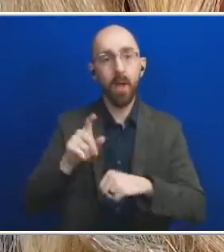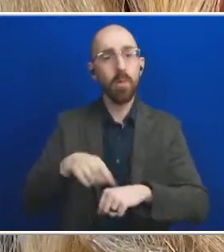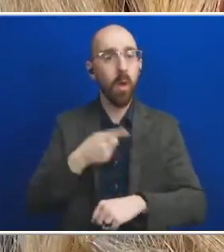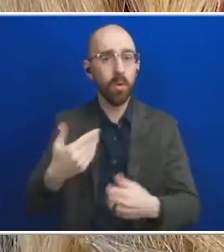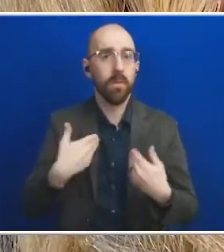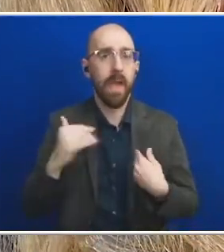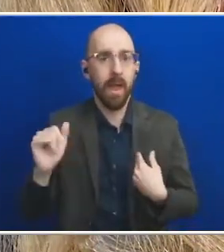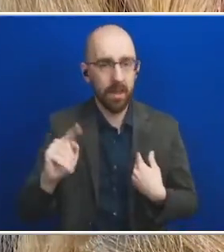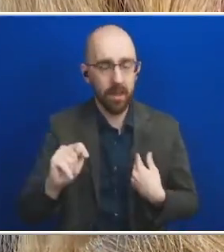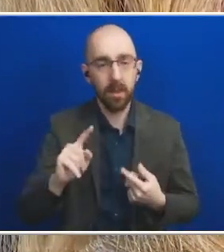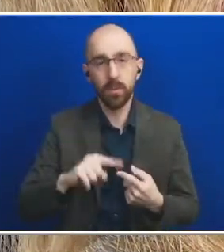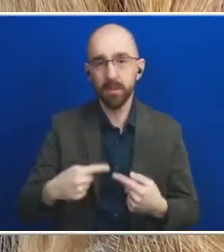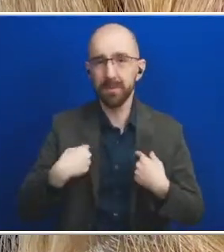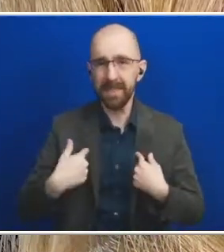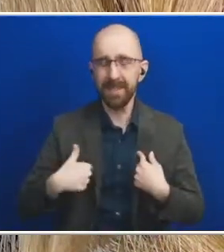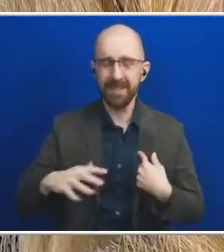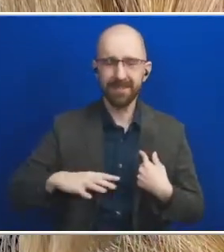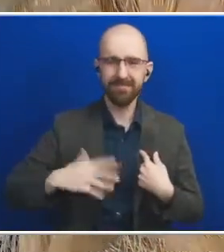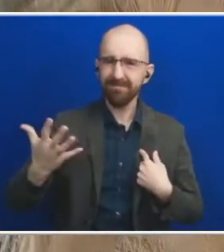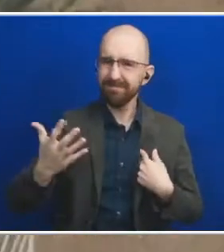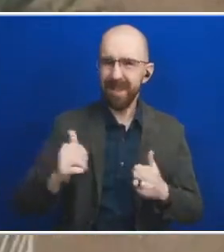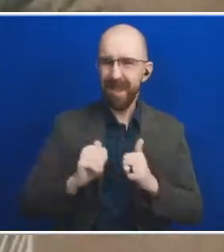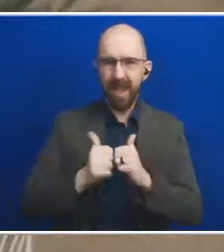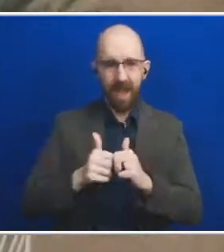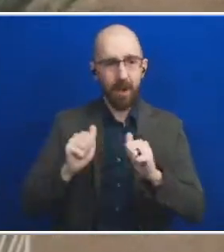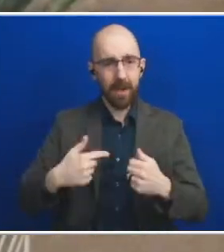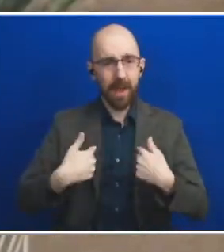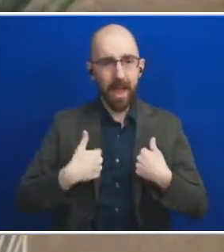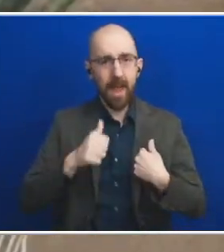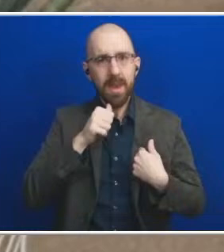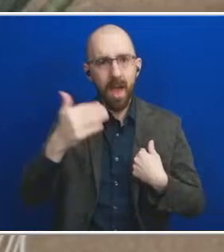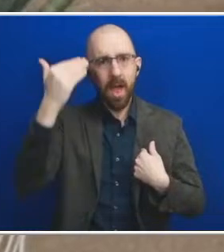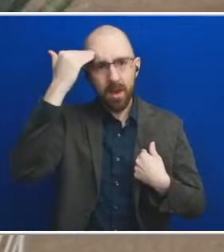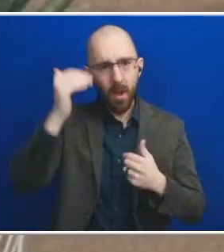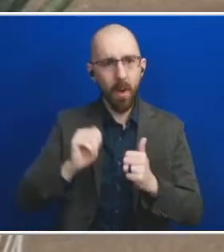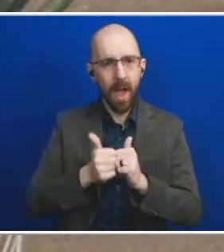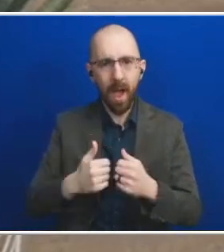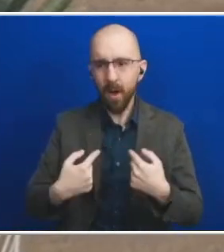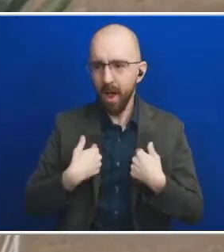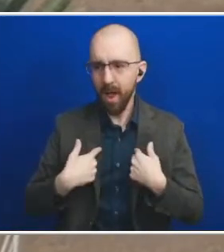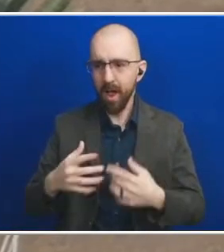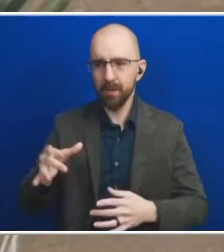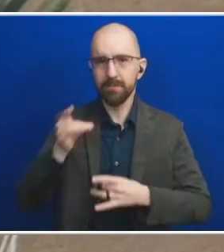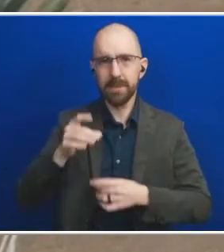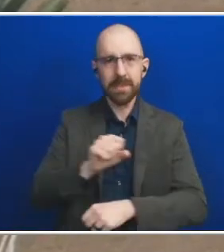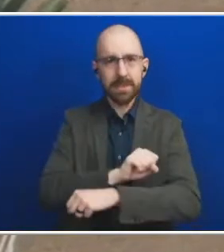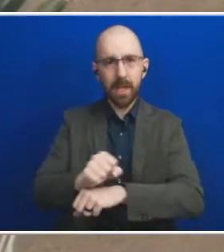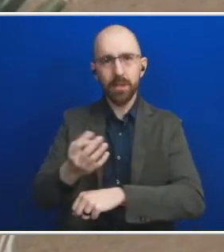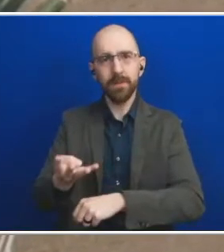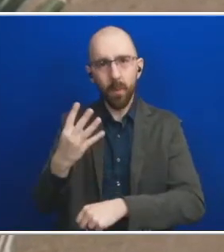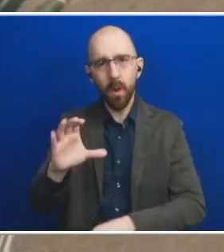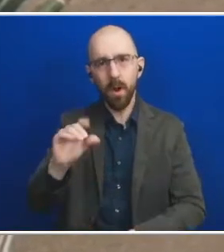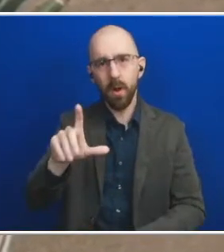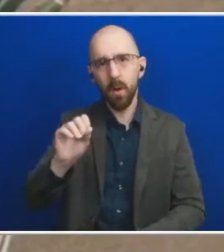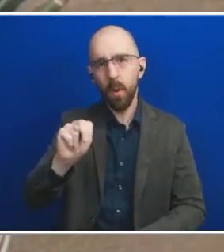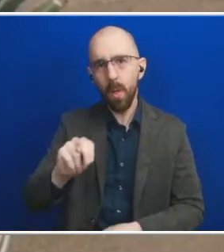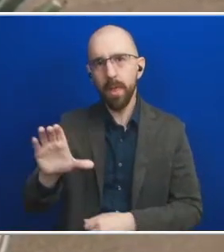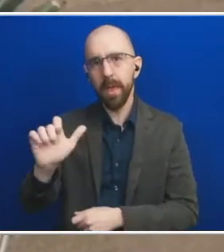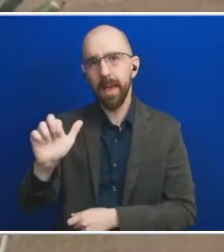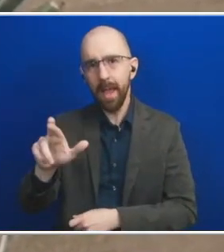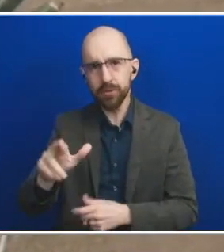hate that. Like, how can I not know how I got stage 4 colon cancer?